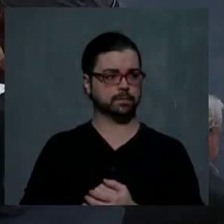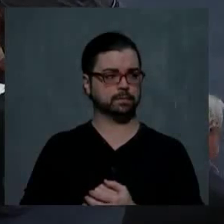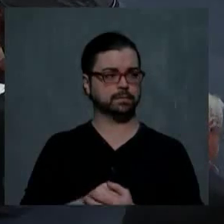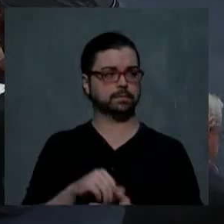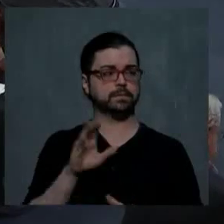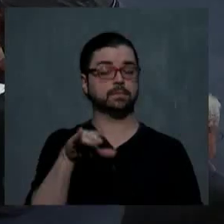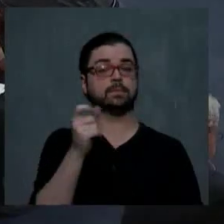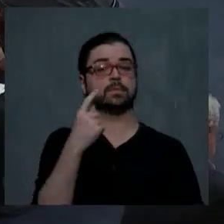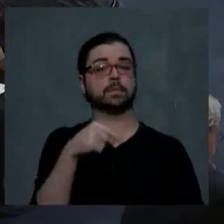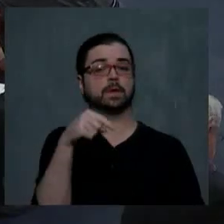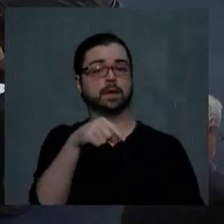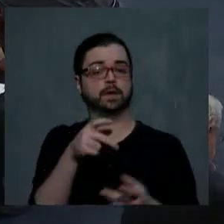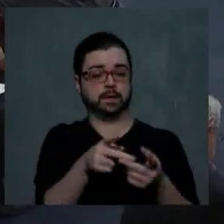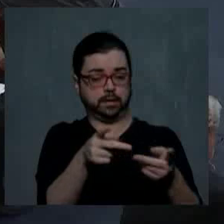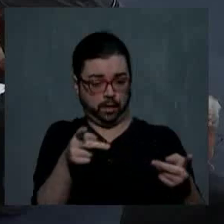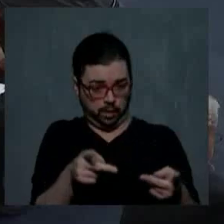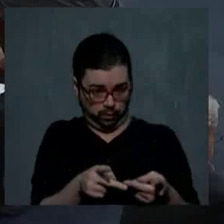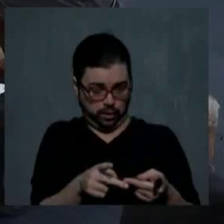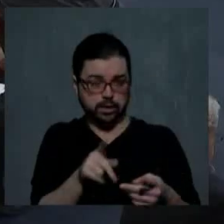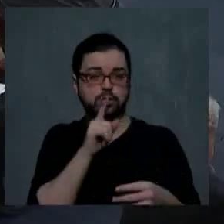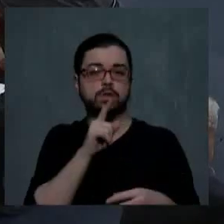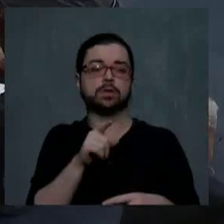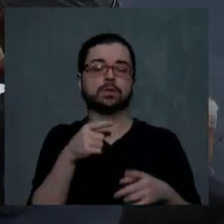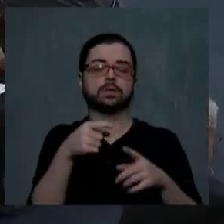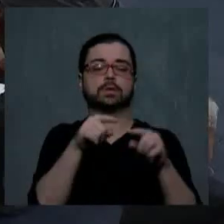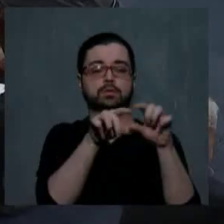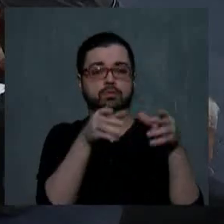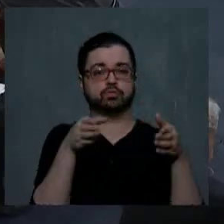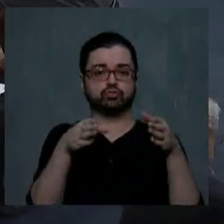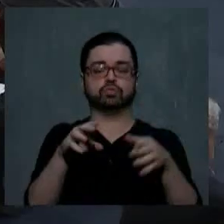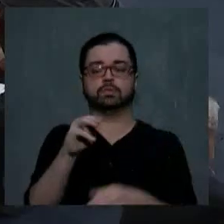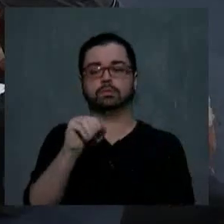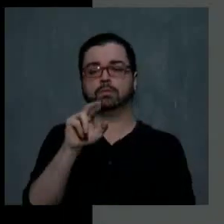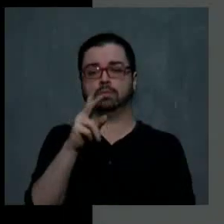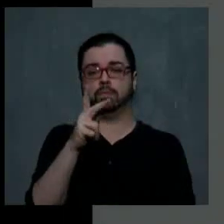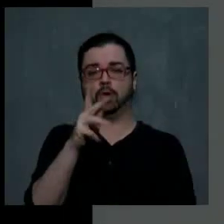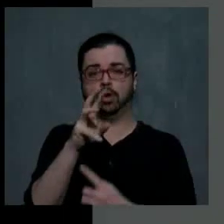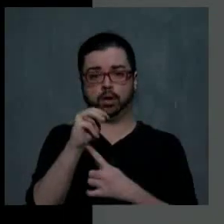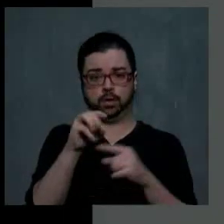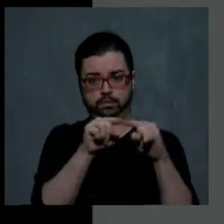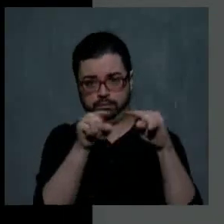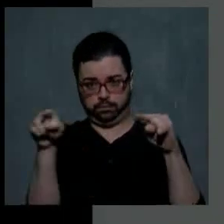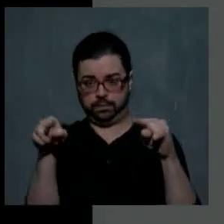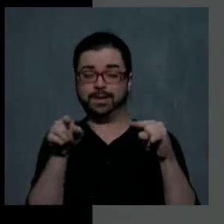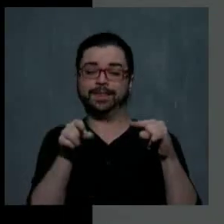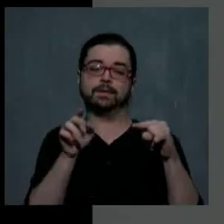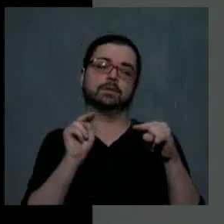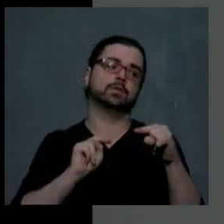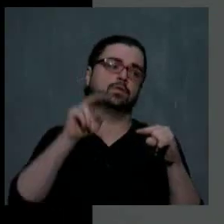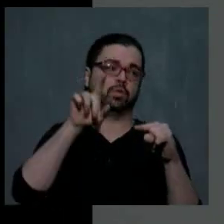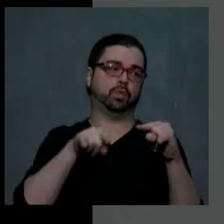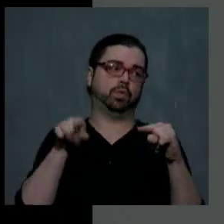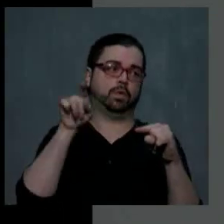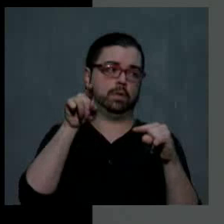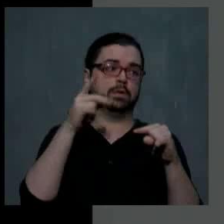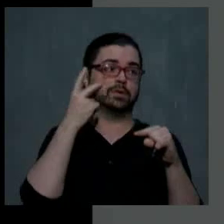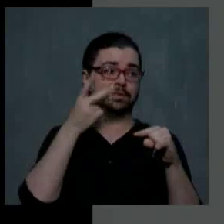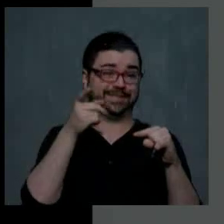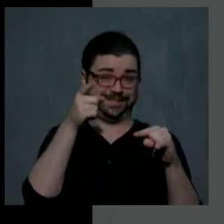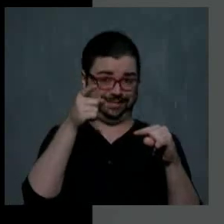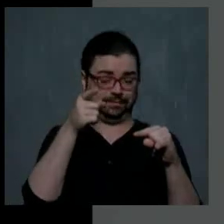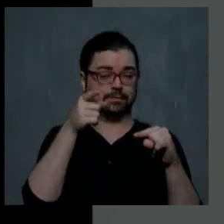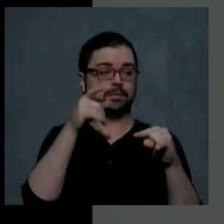This location is south of Markham. If you look on this map, to the north is the intersection of Markham, right where he's showing the cursor